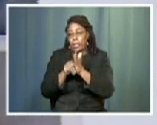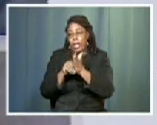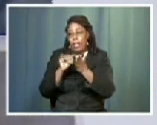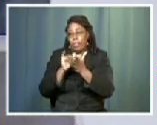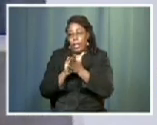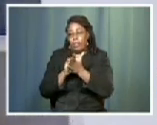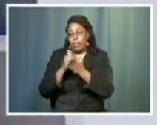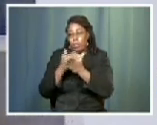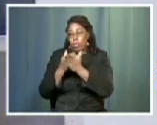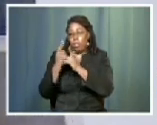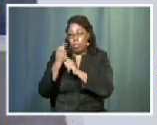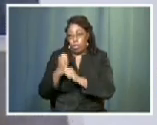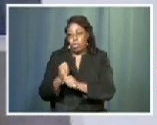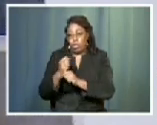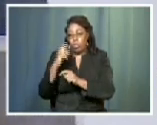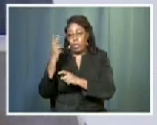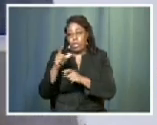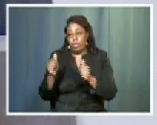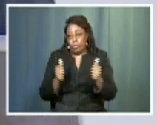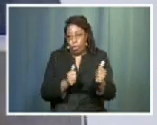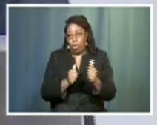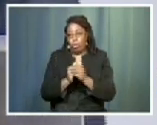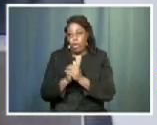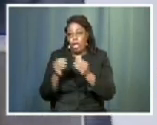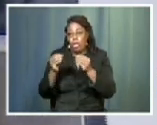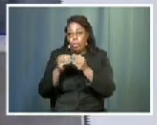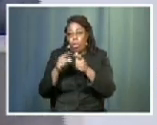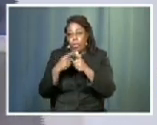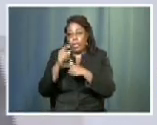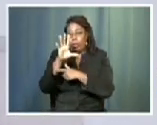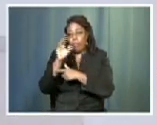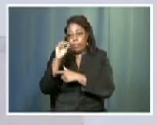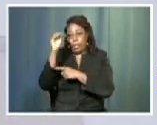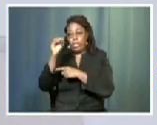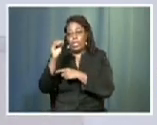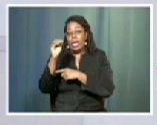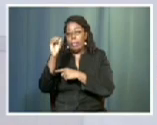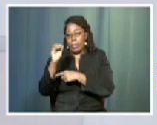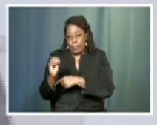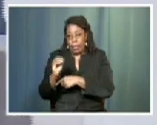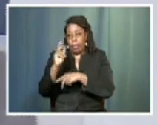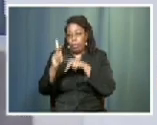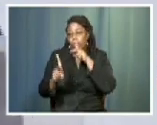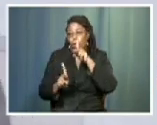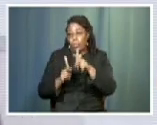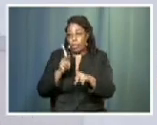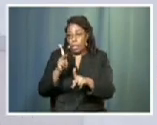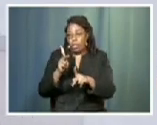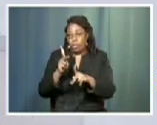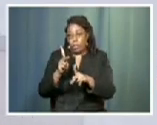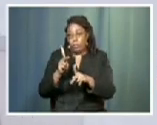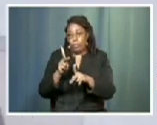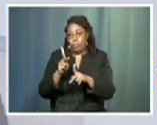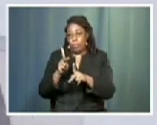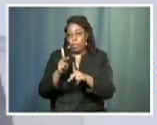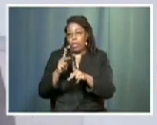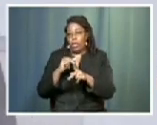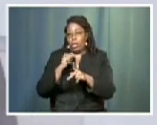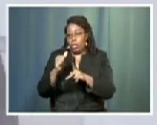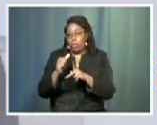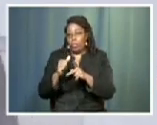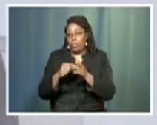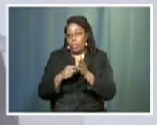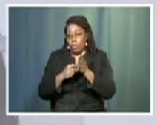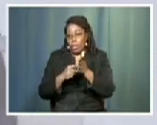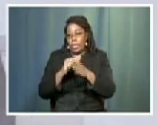cannot be right that more than 50% of our population is hardly reflected